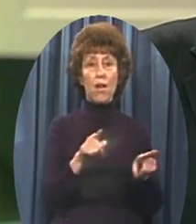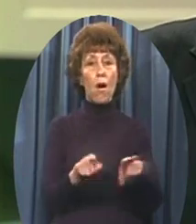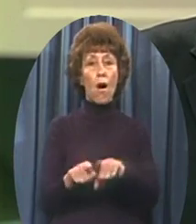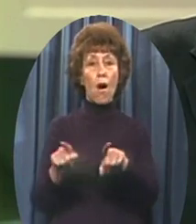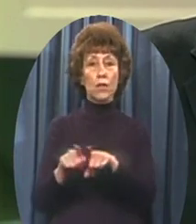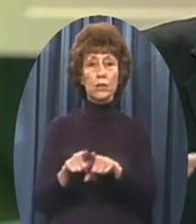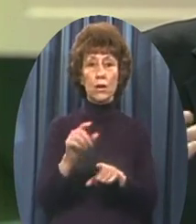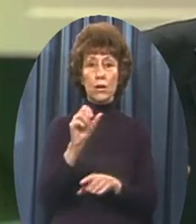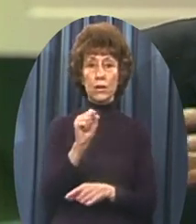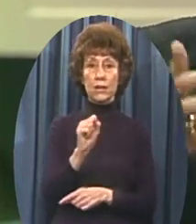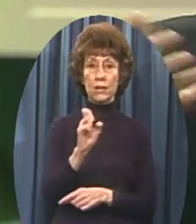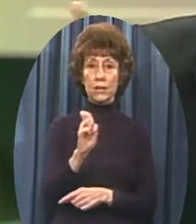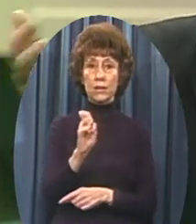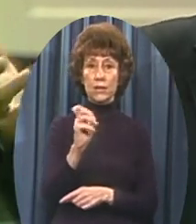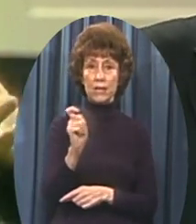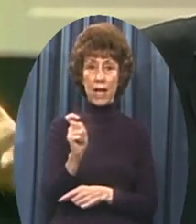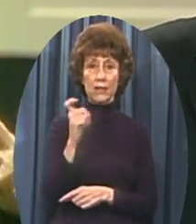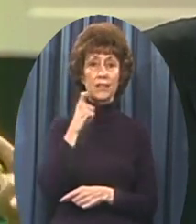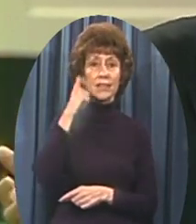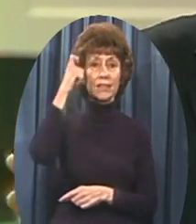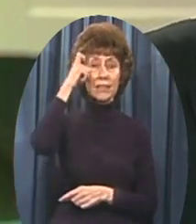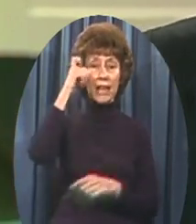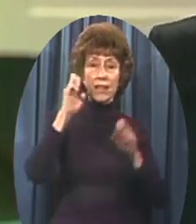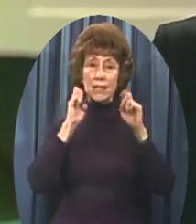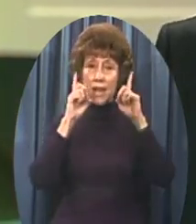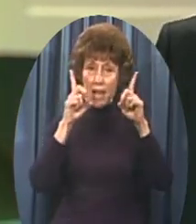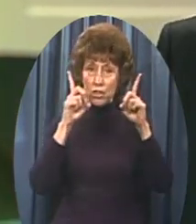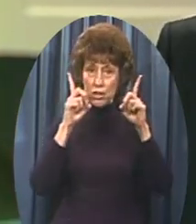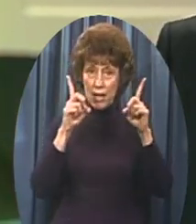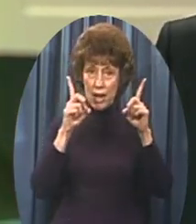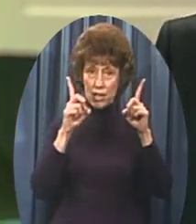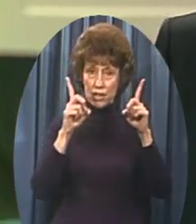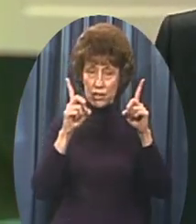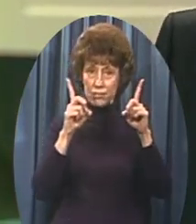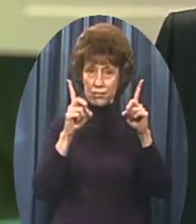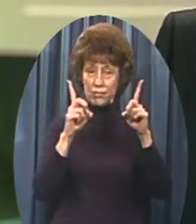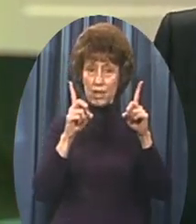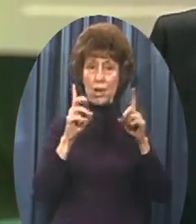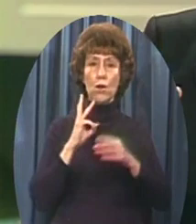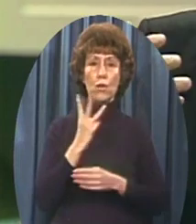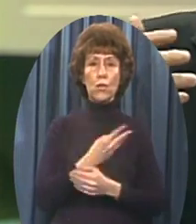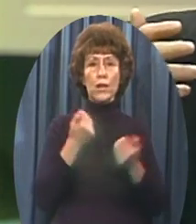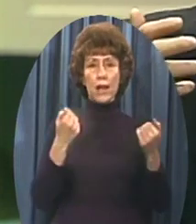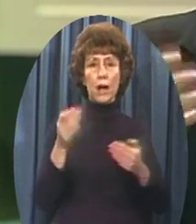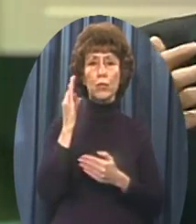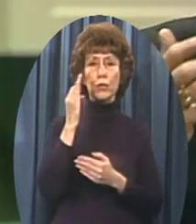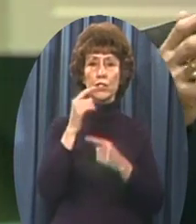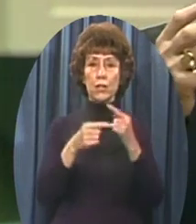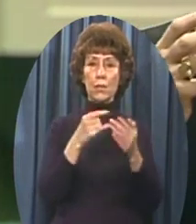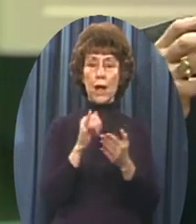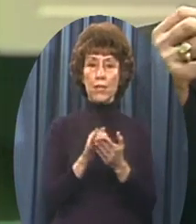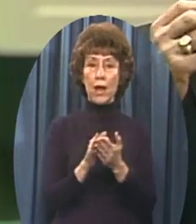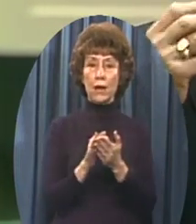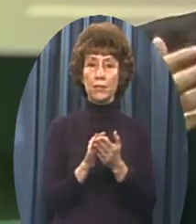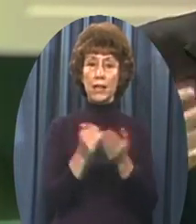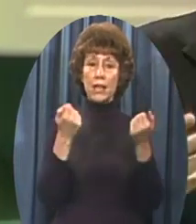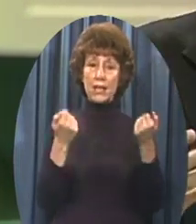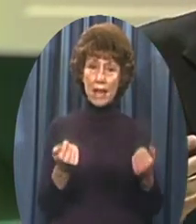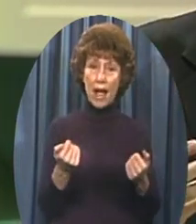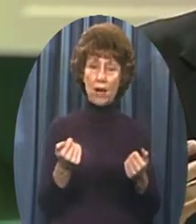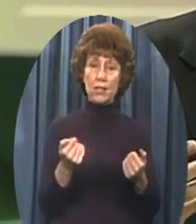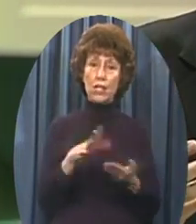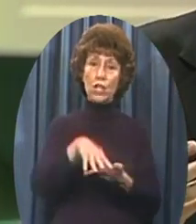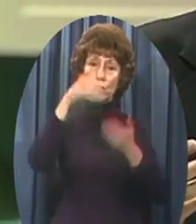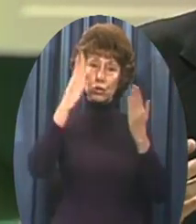Reproduction, hygiene, puberty, all the young people need to be taught that, of course, from a dignified and